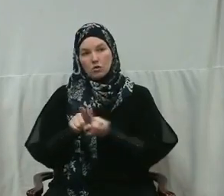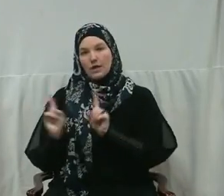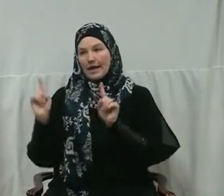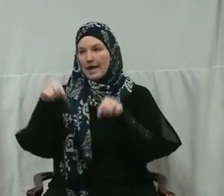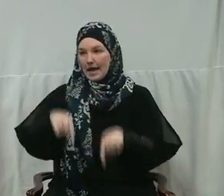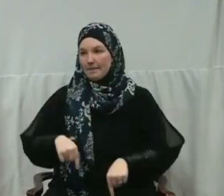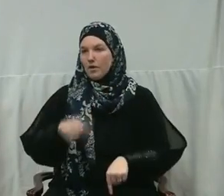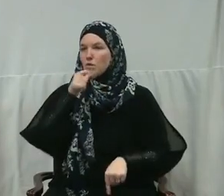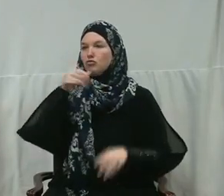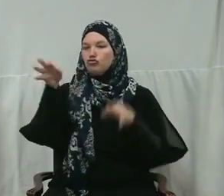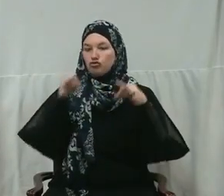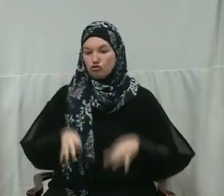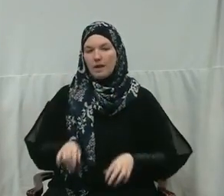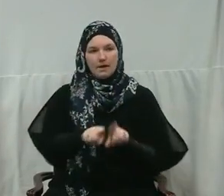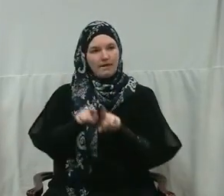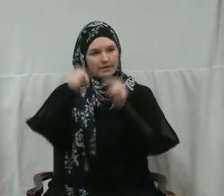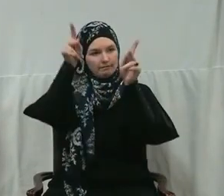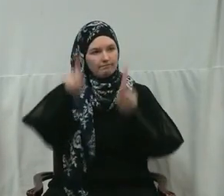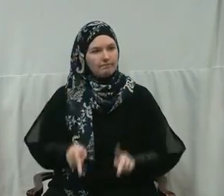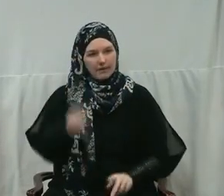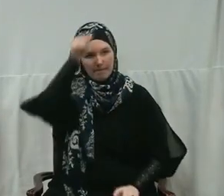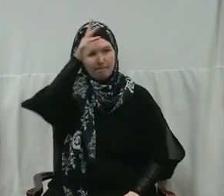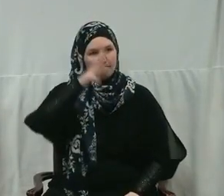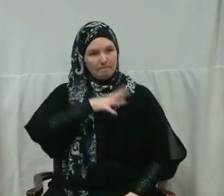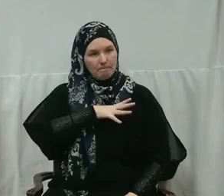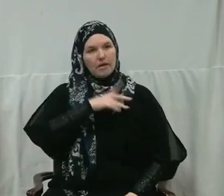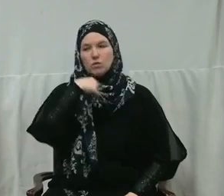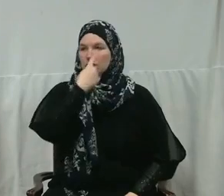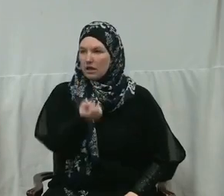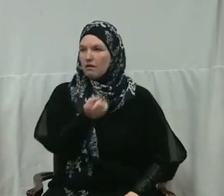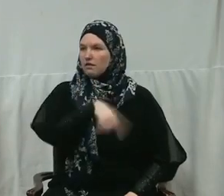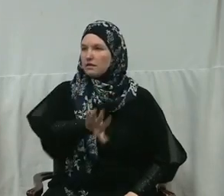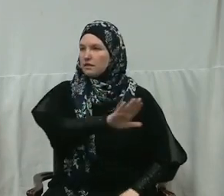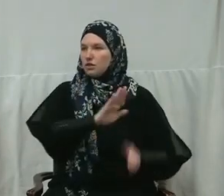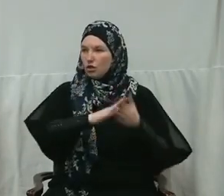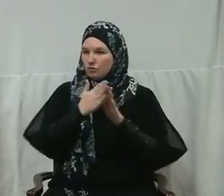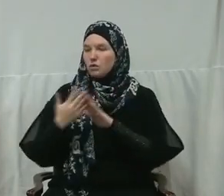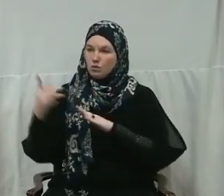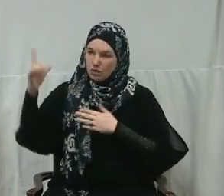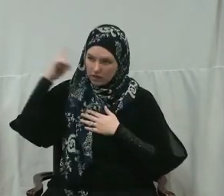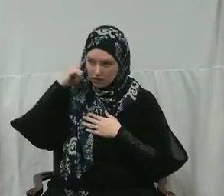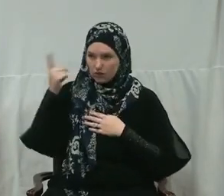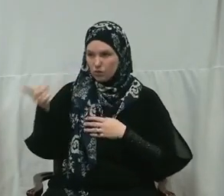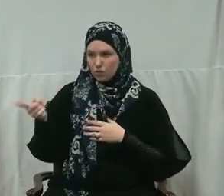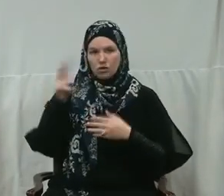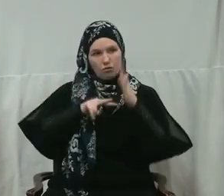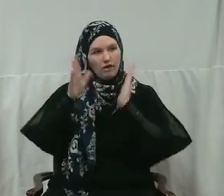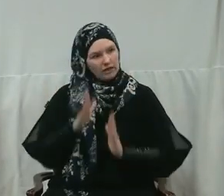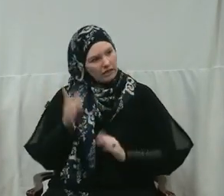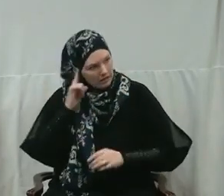who was described as a man to tell his community to listen to their